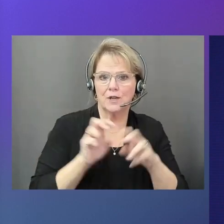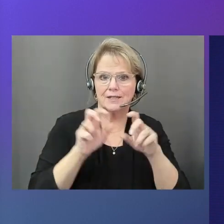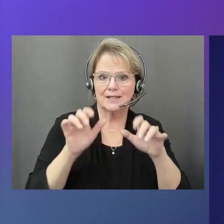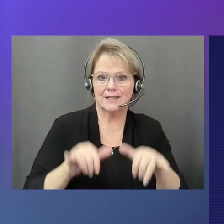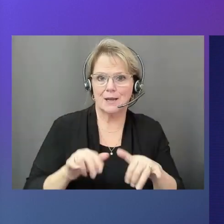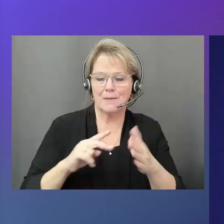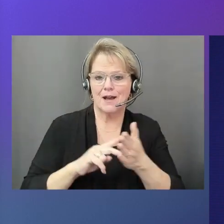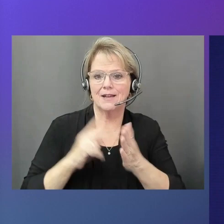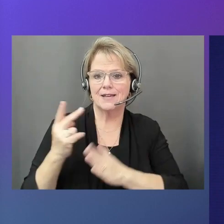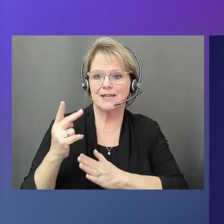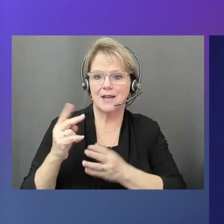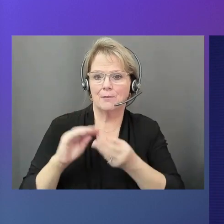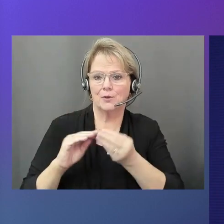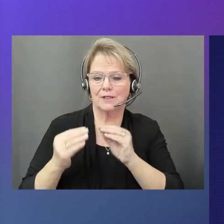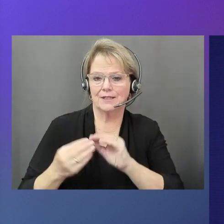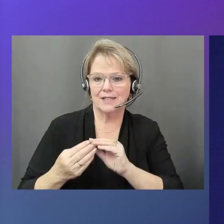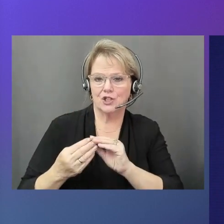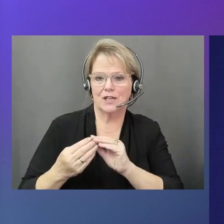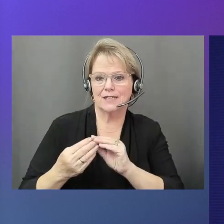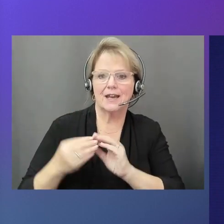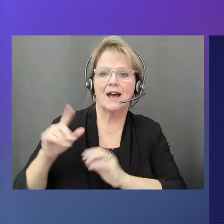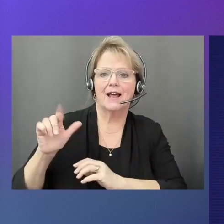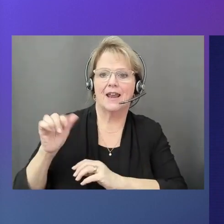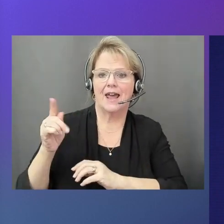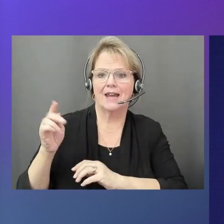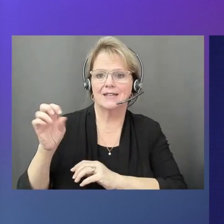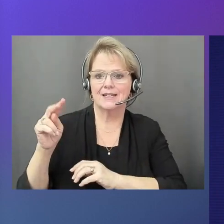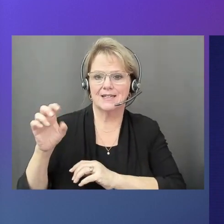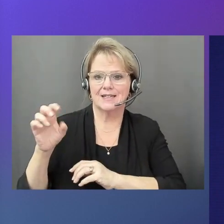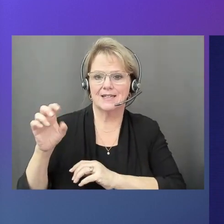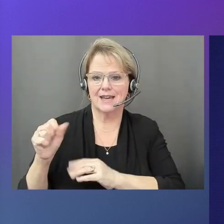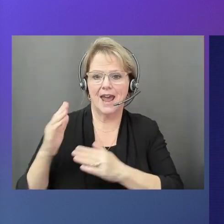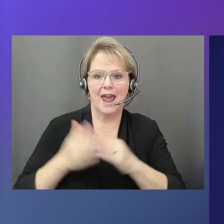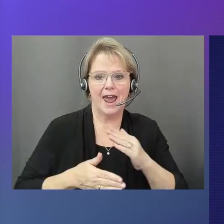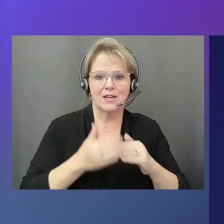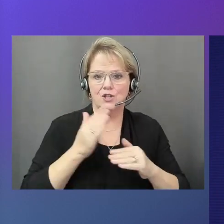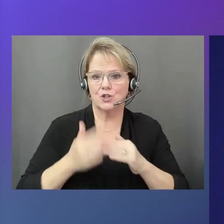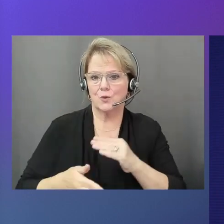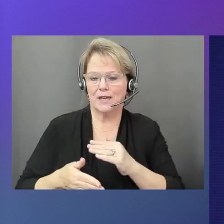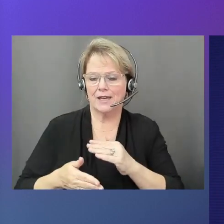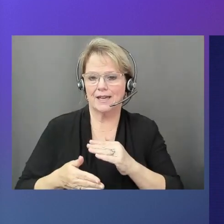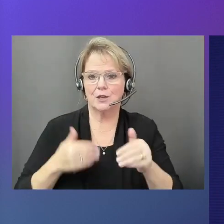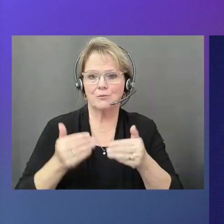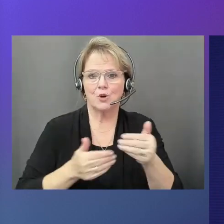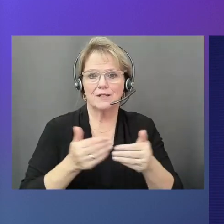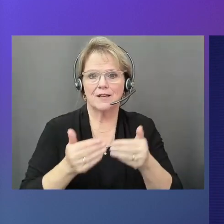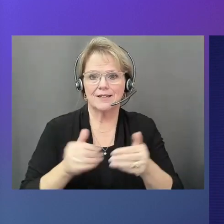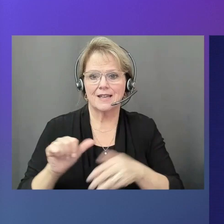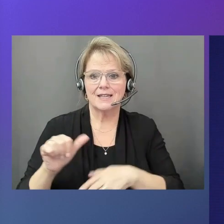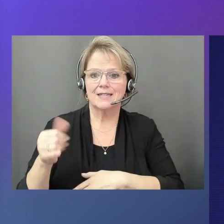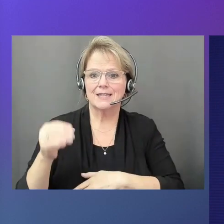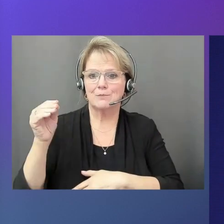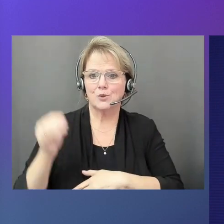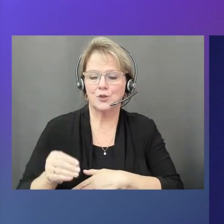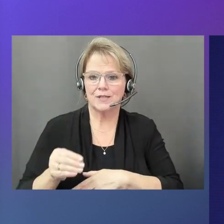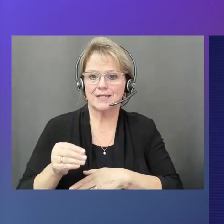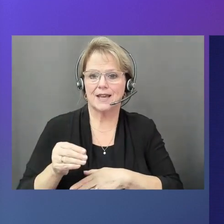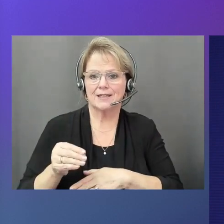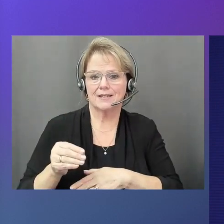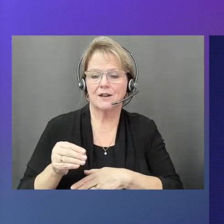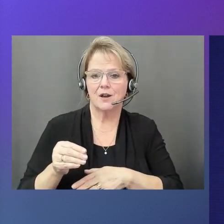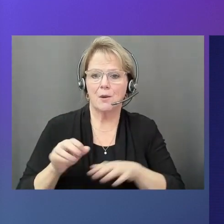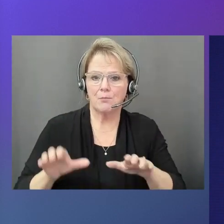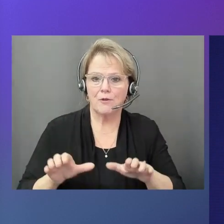for NASDAQ's end-to-end and order-to-trade processes. It also provides a 10% performance improvement on NASDAQ's round-trip